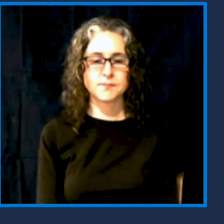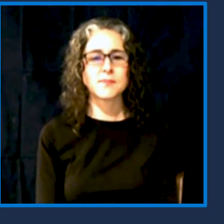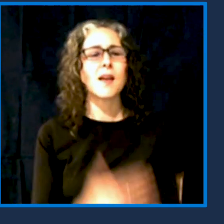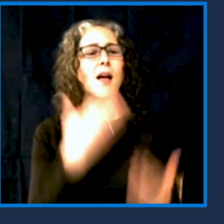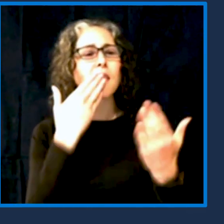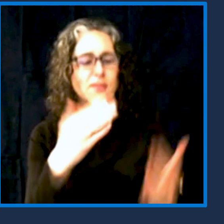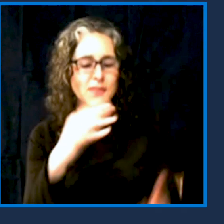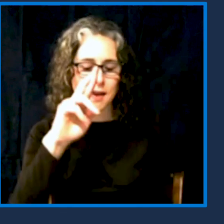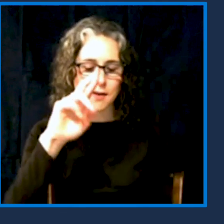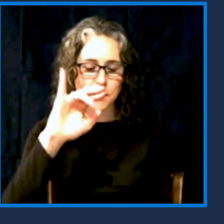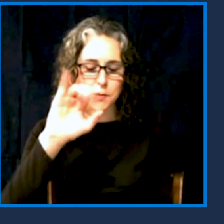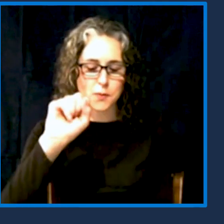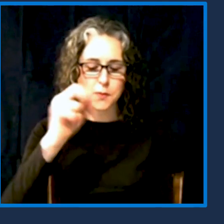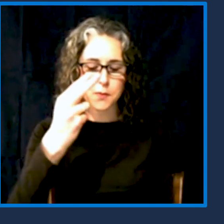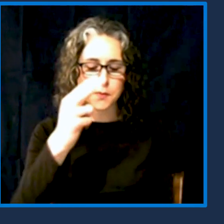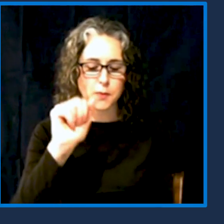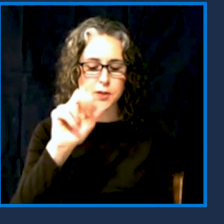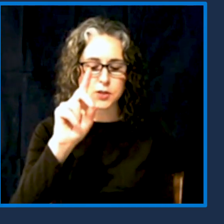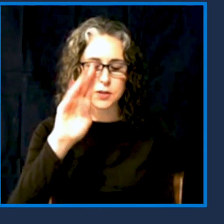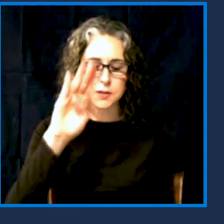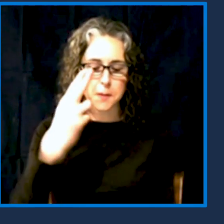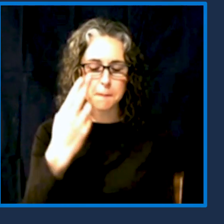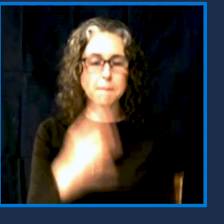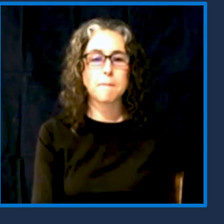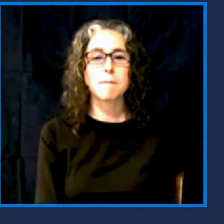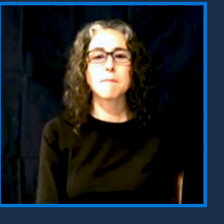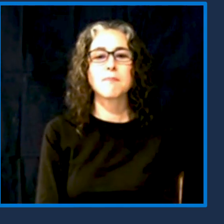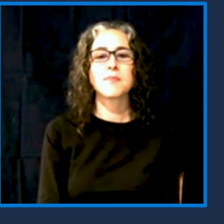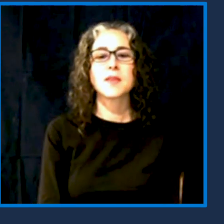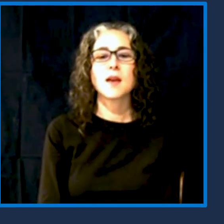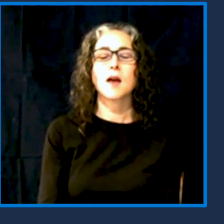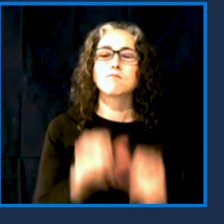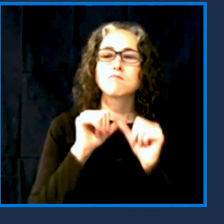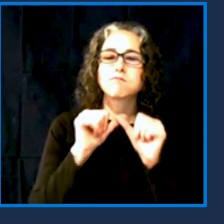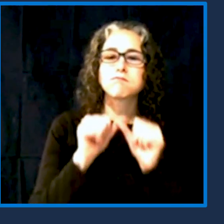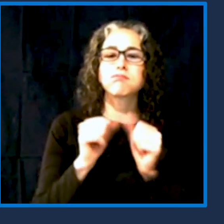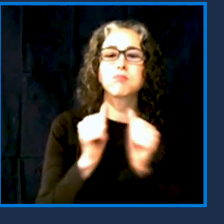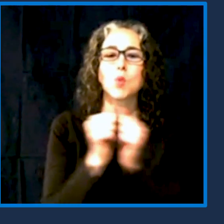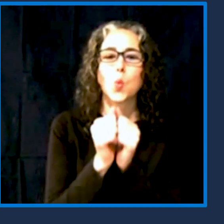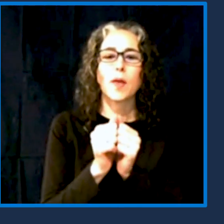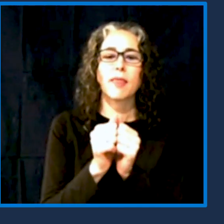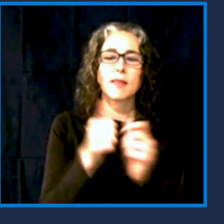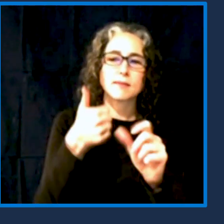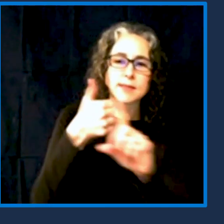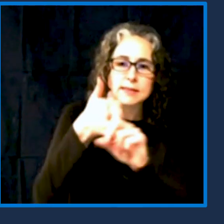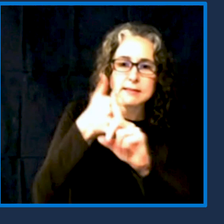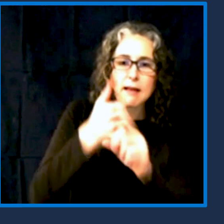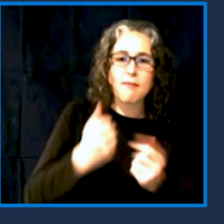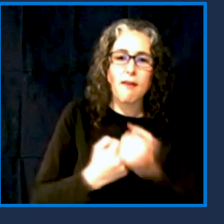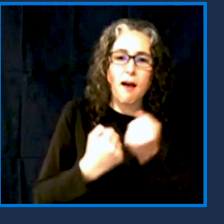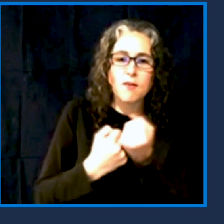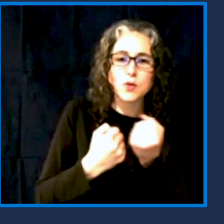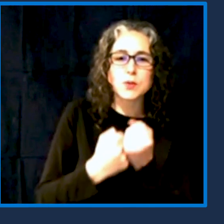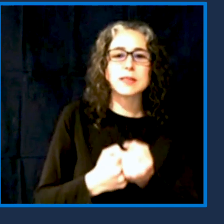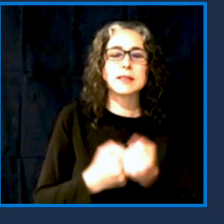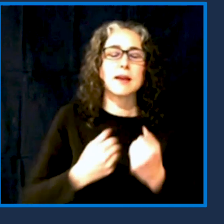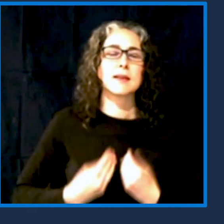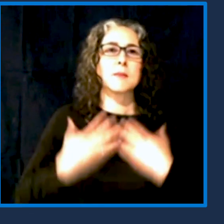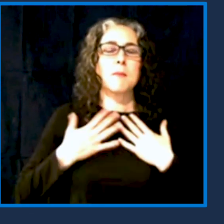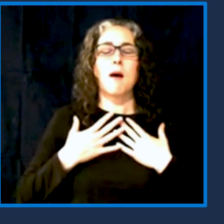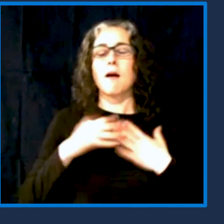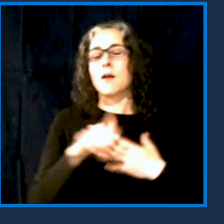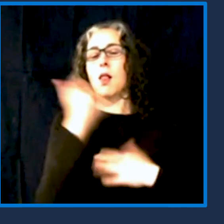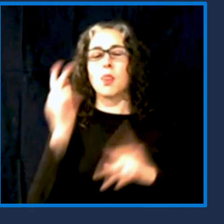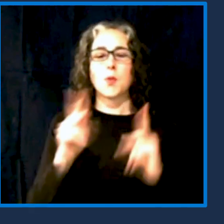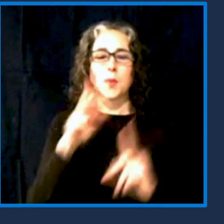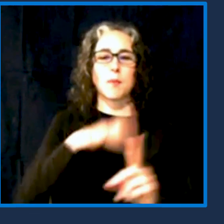Thank you, Rishabh. Thank you. And wish you continued energy to practice self advocacy and continue to inspire everyone